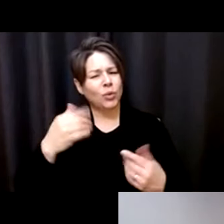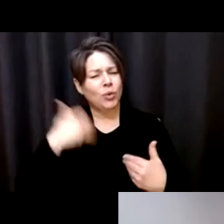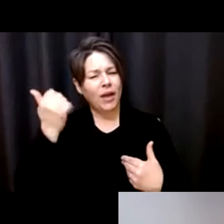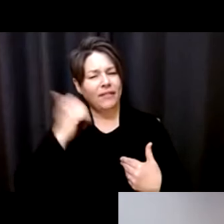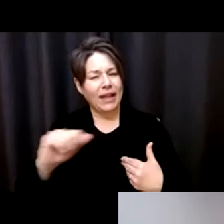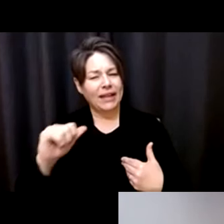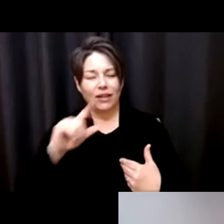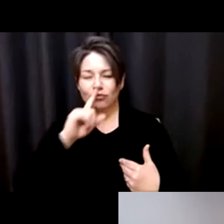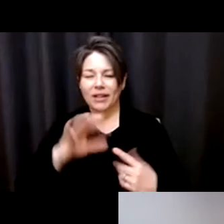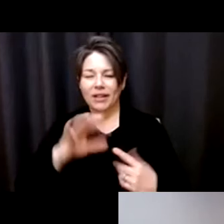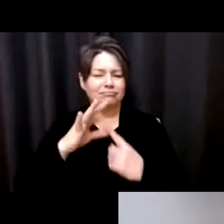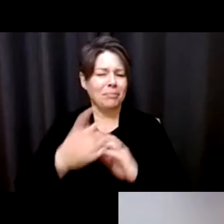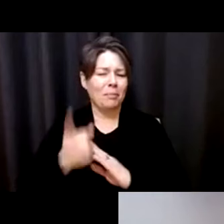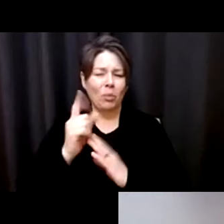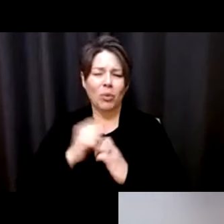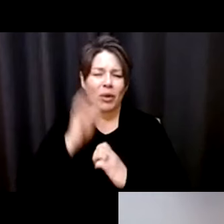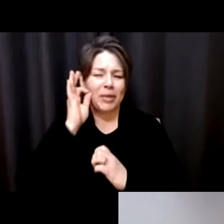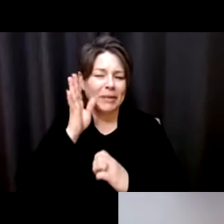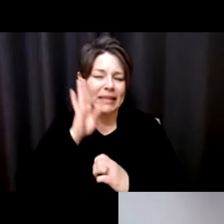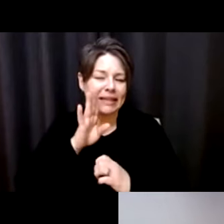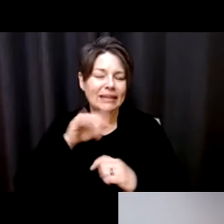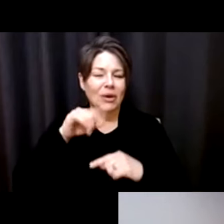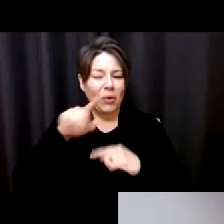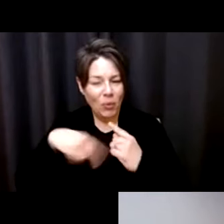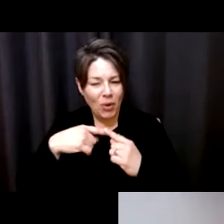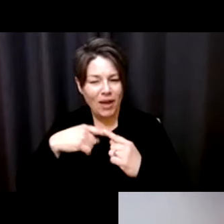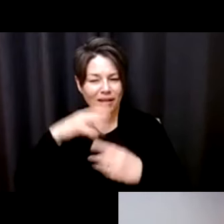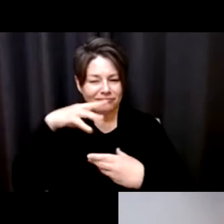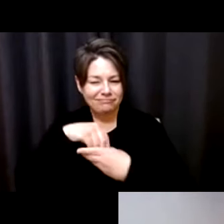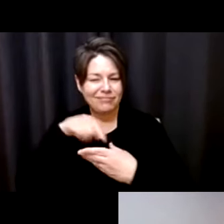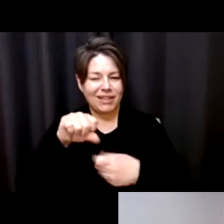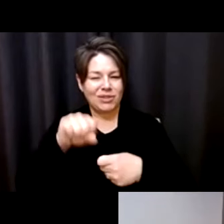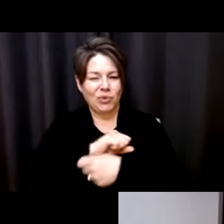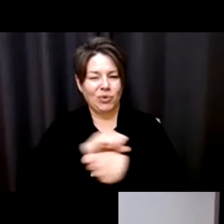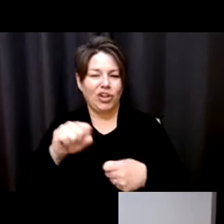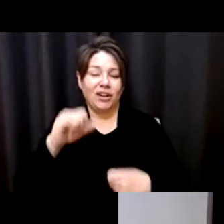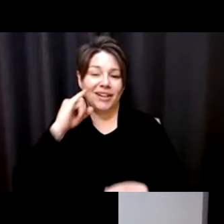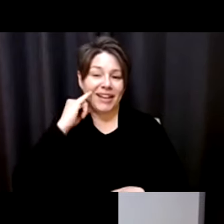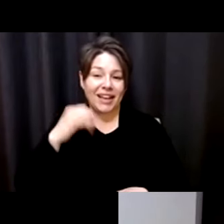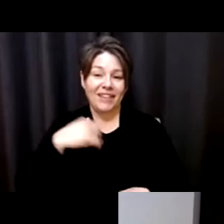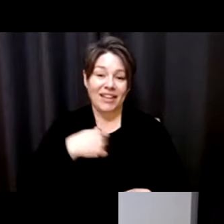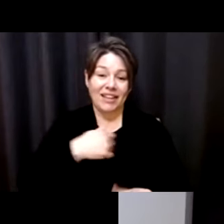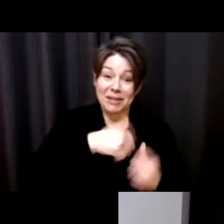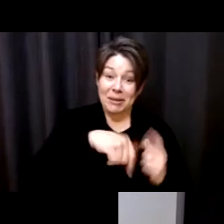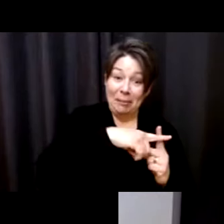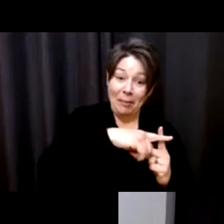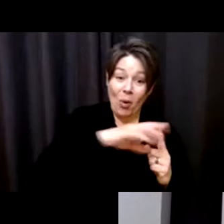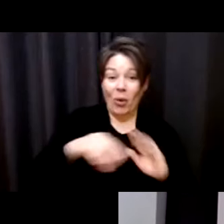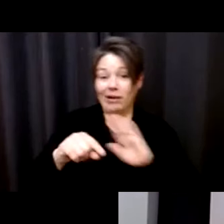memorable encounters with bees while you've been engaged in this work, whether it's been favorable or not so favorable?